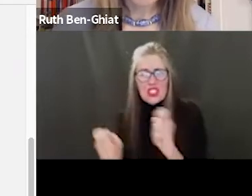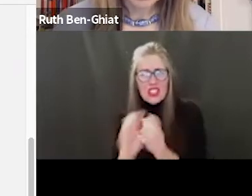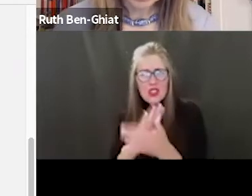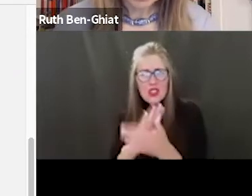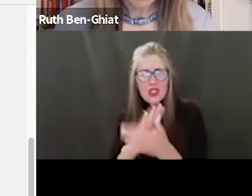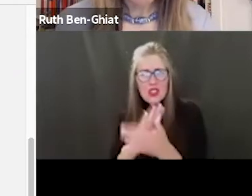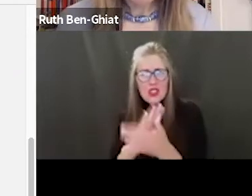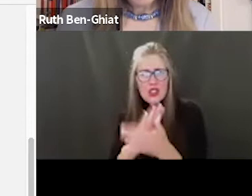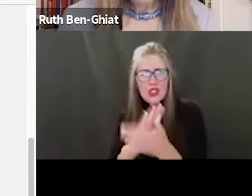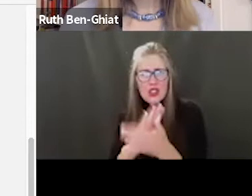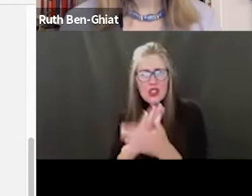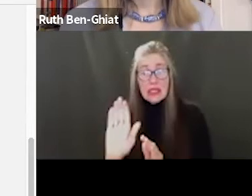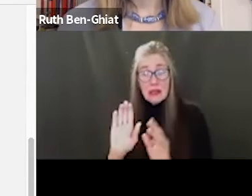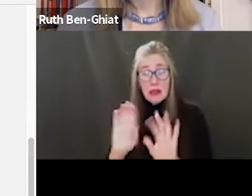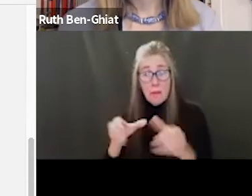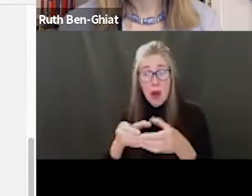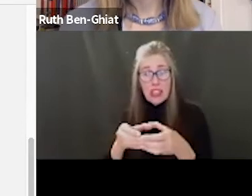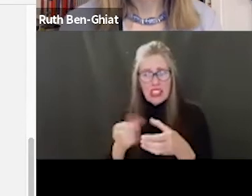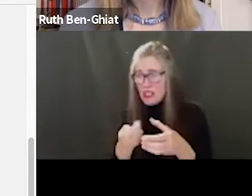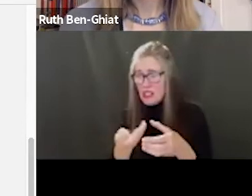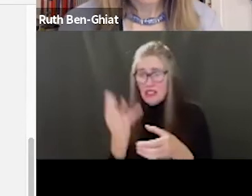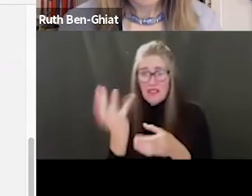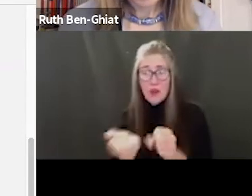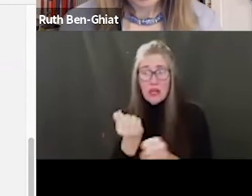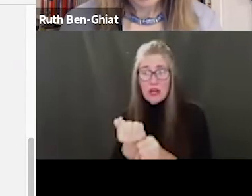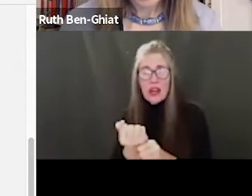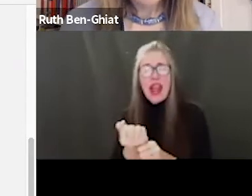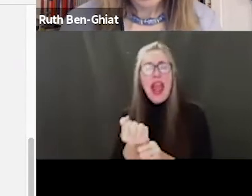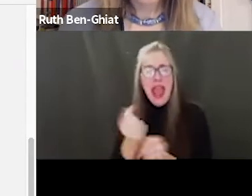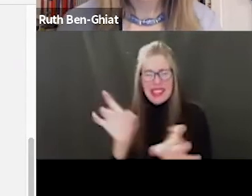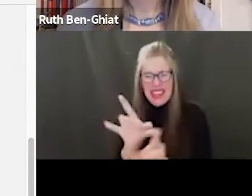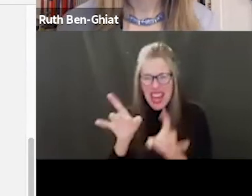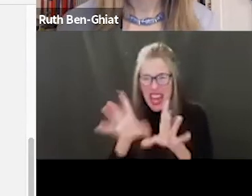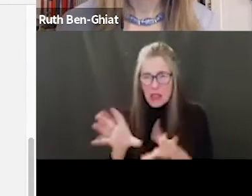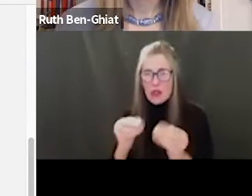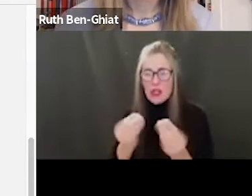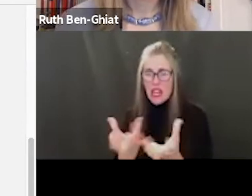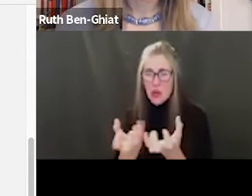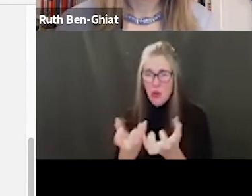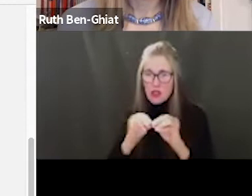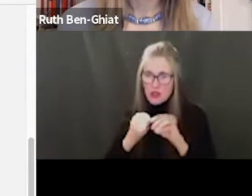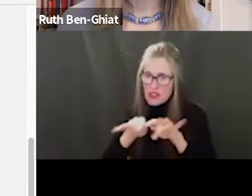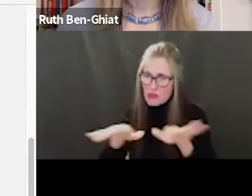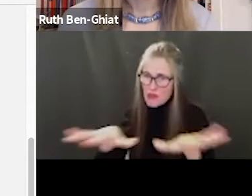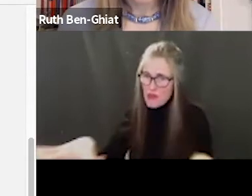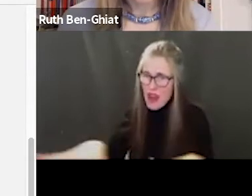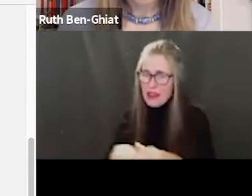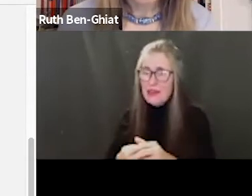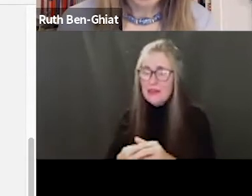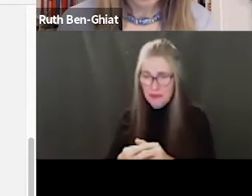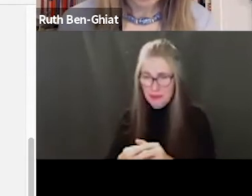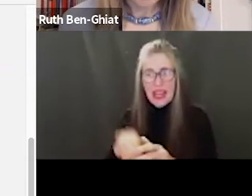huge success. And of course, he wanted to spread hatred because leaders like him depend